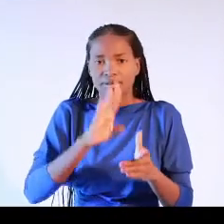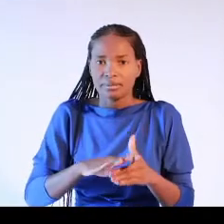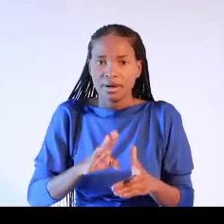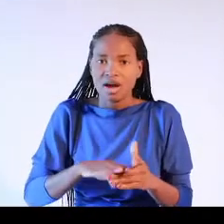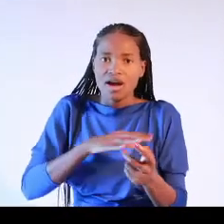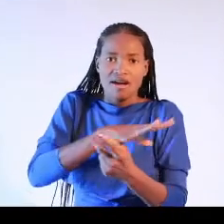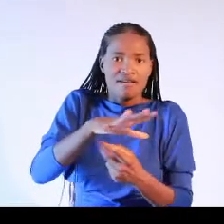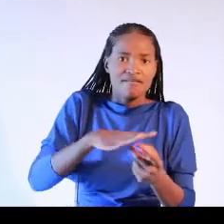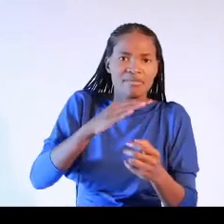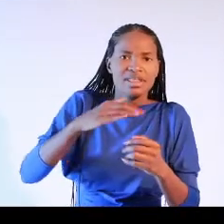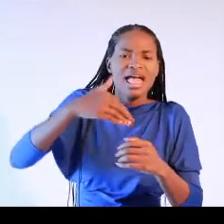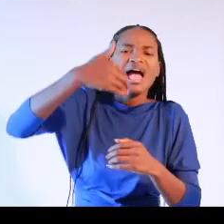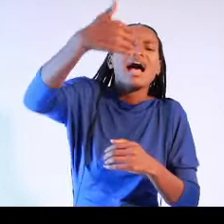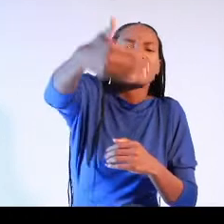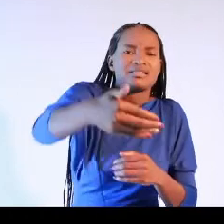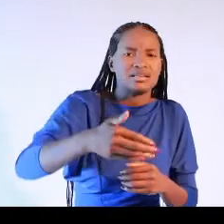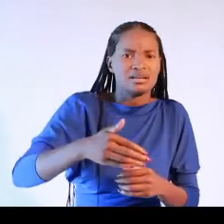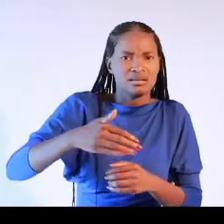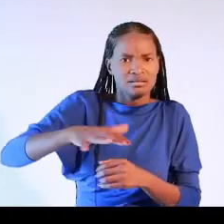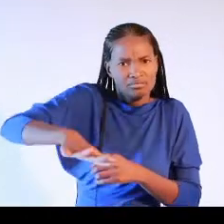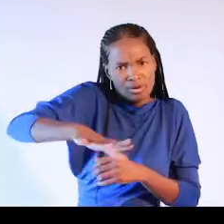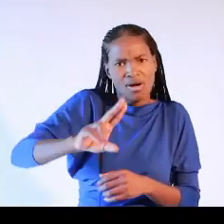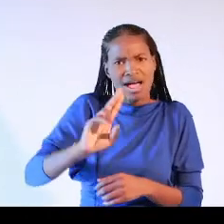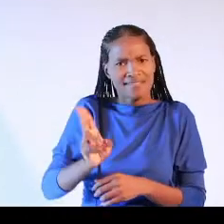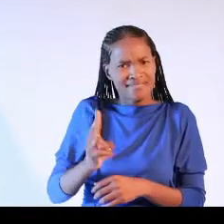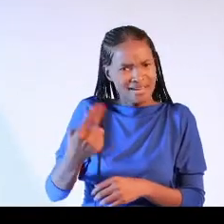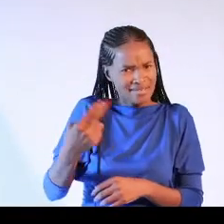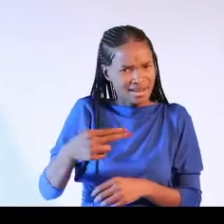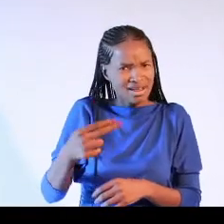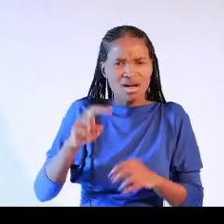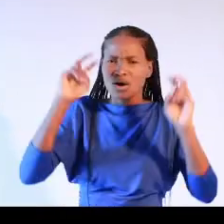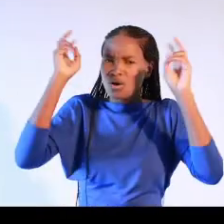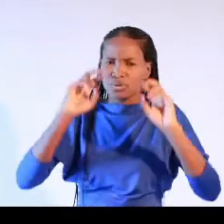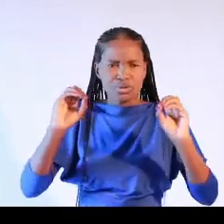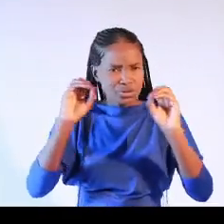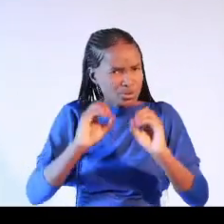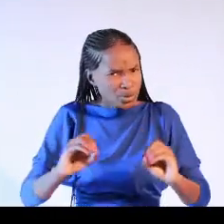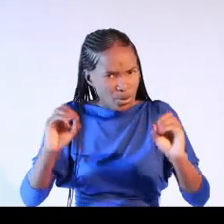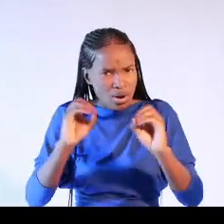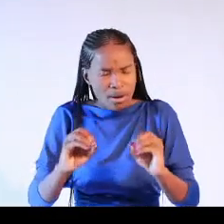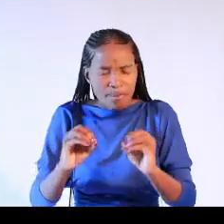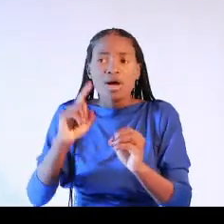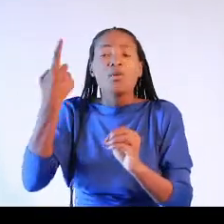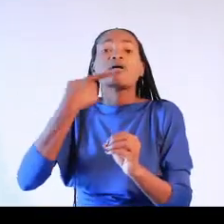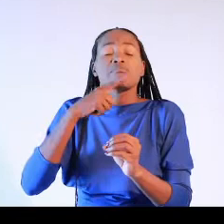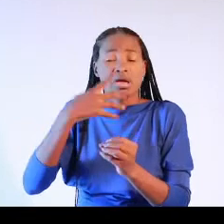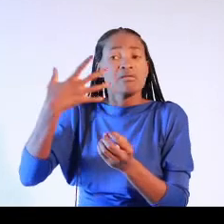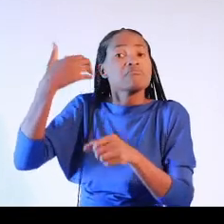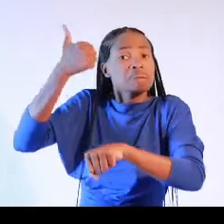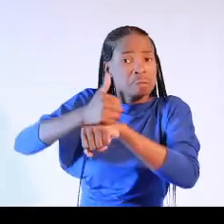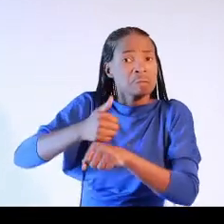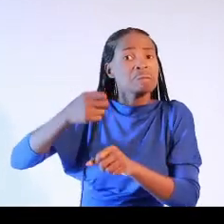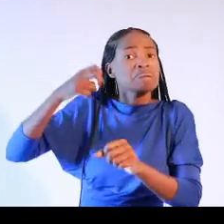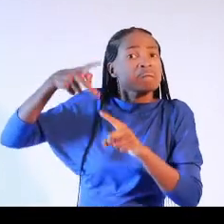the family on the other side of Havana, who had no electricity but found a local guy who offers solar